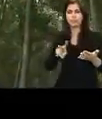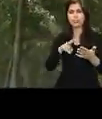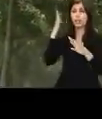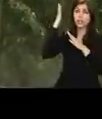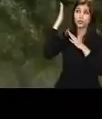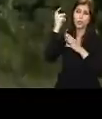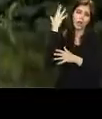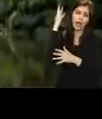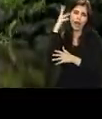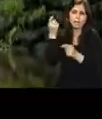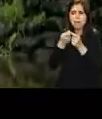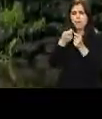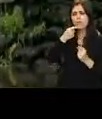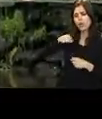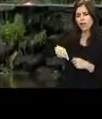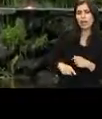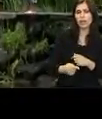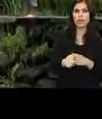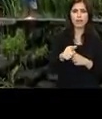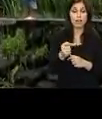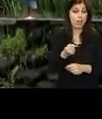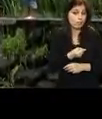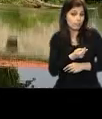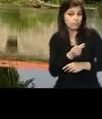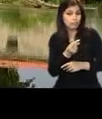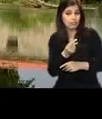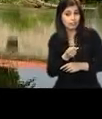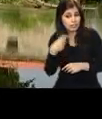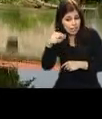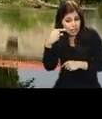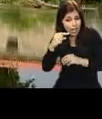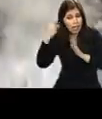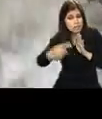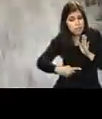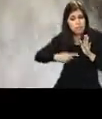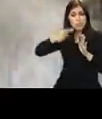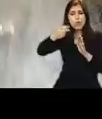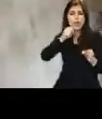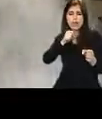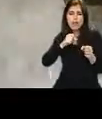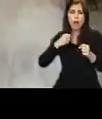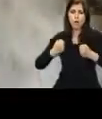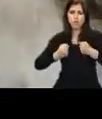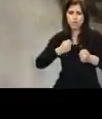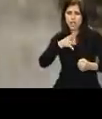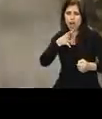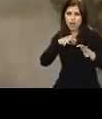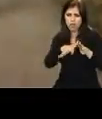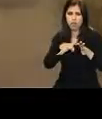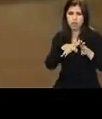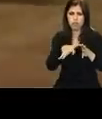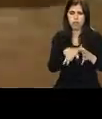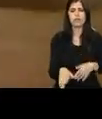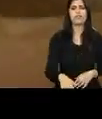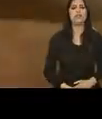contemplate. In the shade of a poplar or on the margins of a river, some of them still turning watermills with the strength of